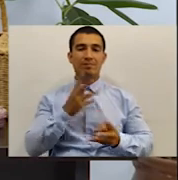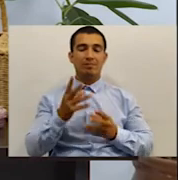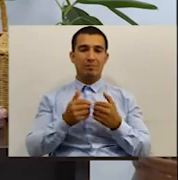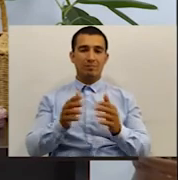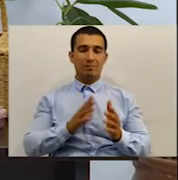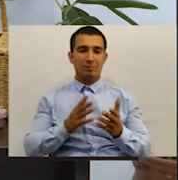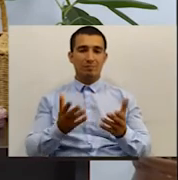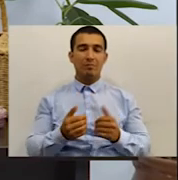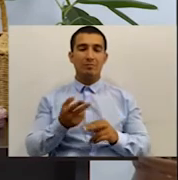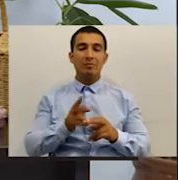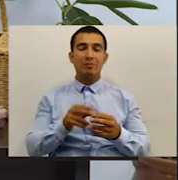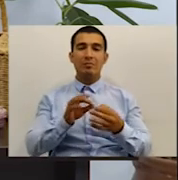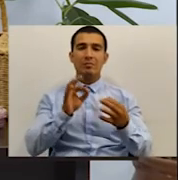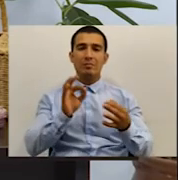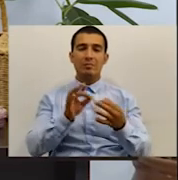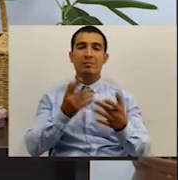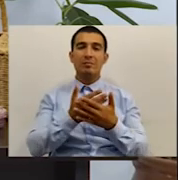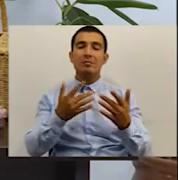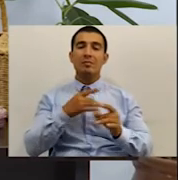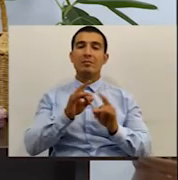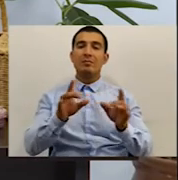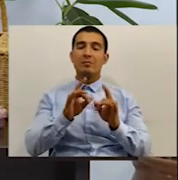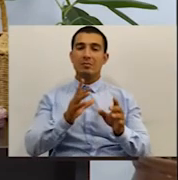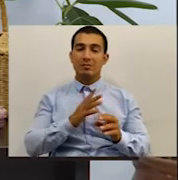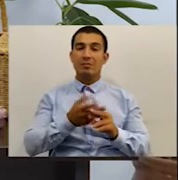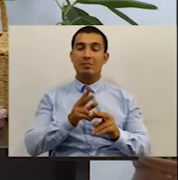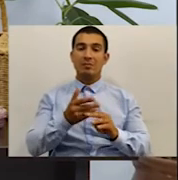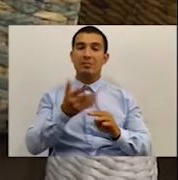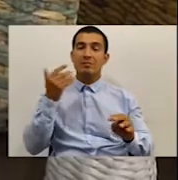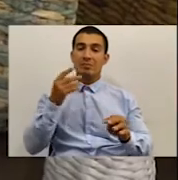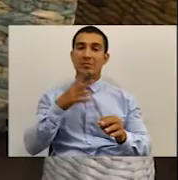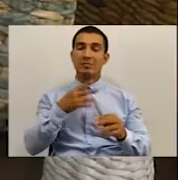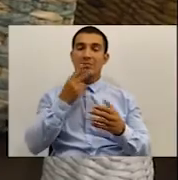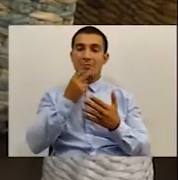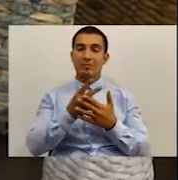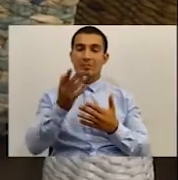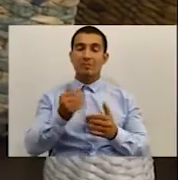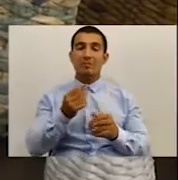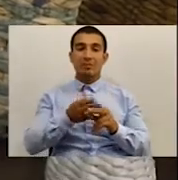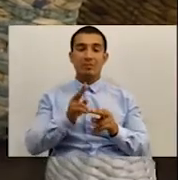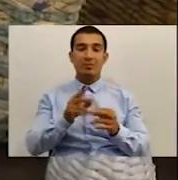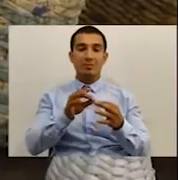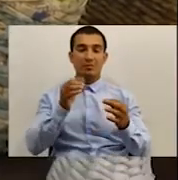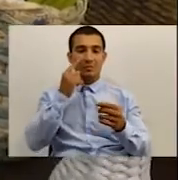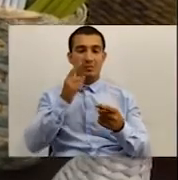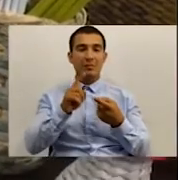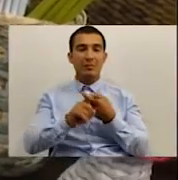beruvdim. Ularni uchlik qilib, mana katta teshikli joyiga solib qo'ysa bo'ladi.